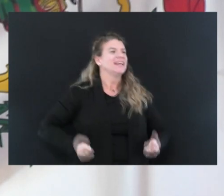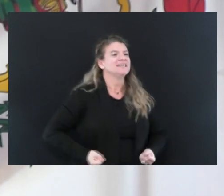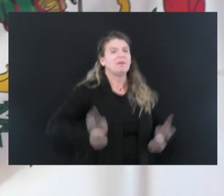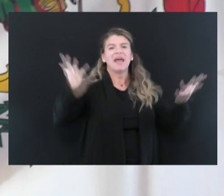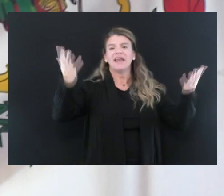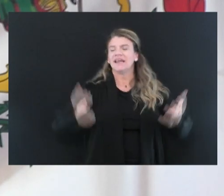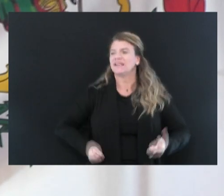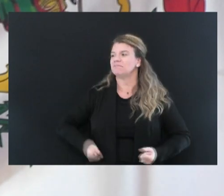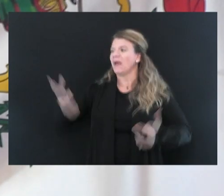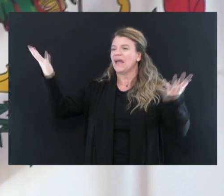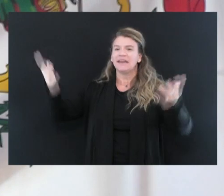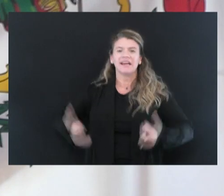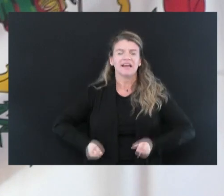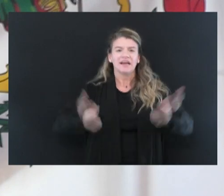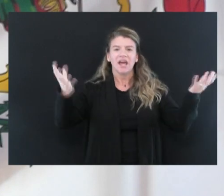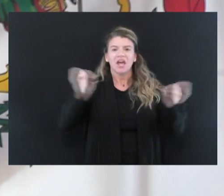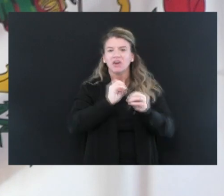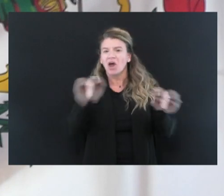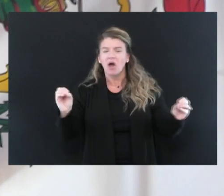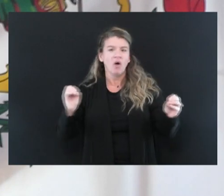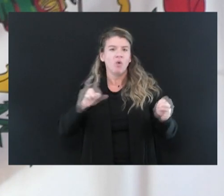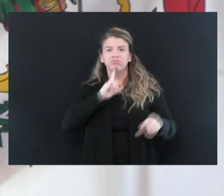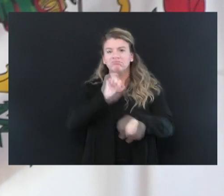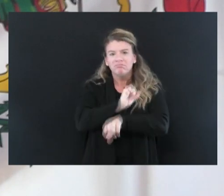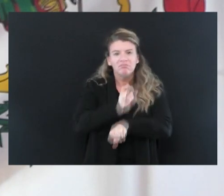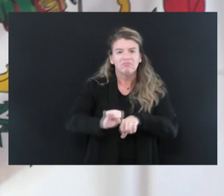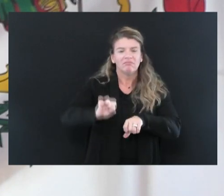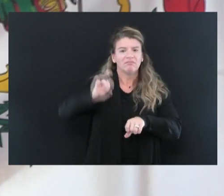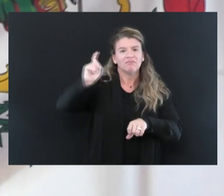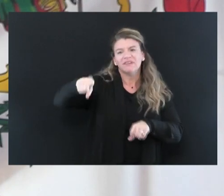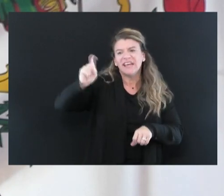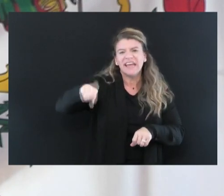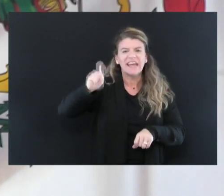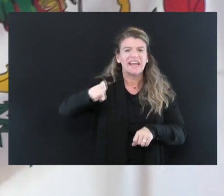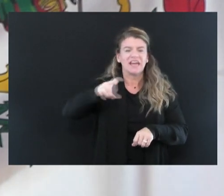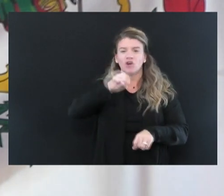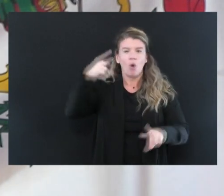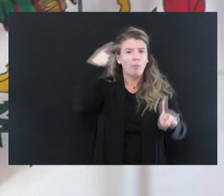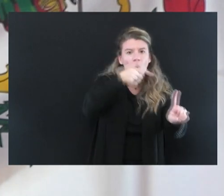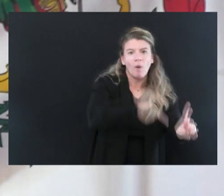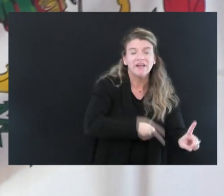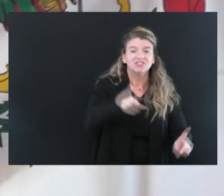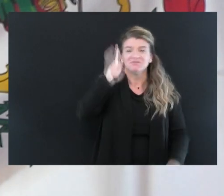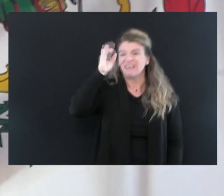sun? Just come up with an idea.